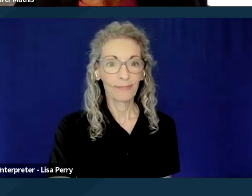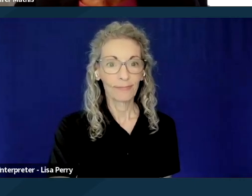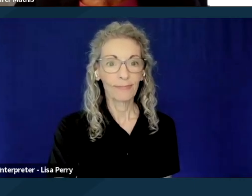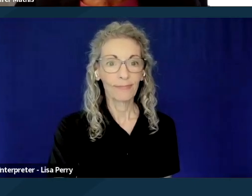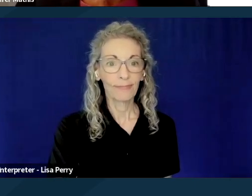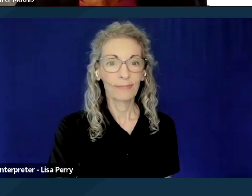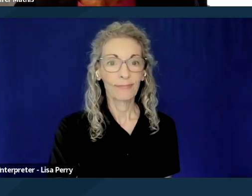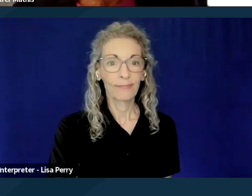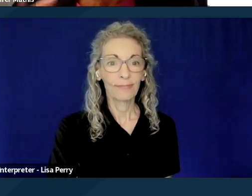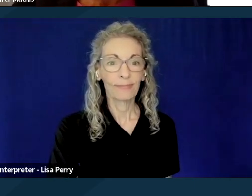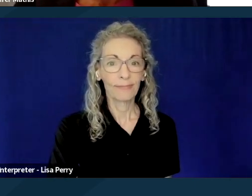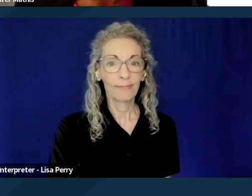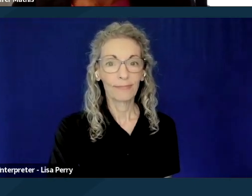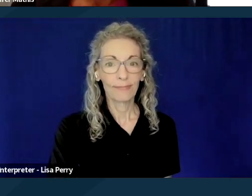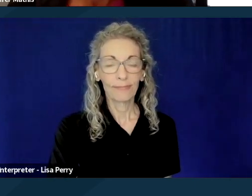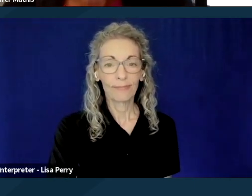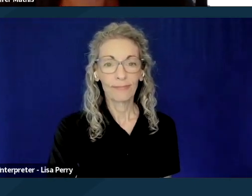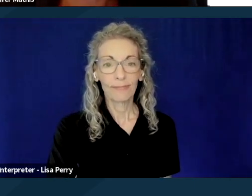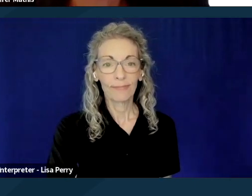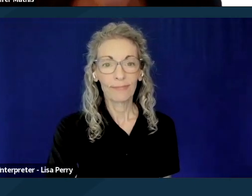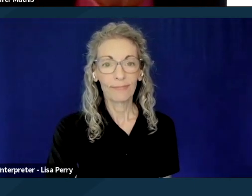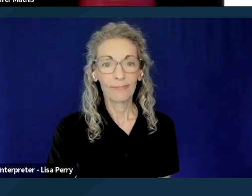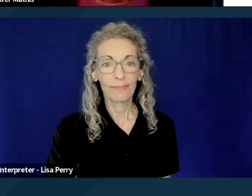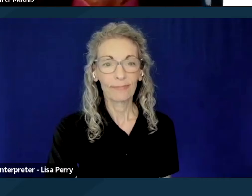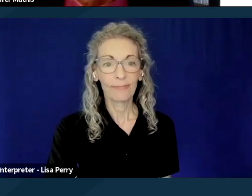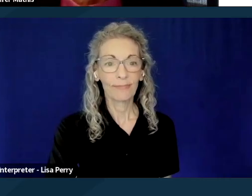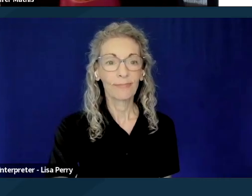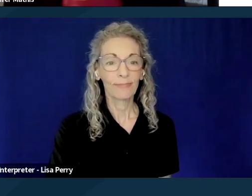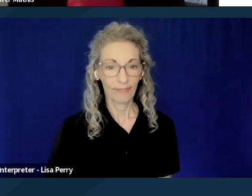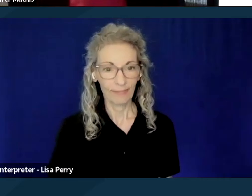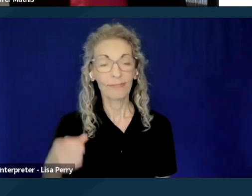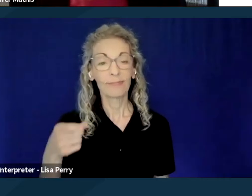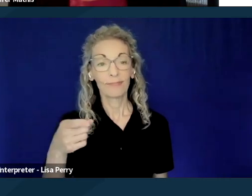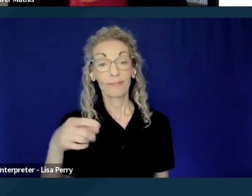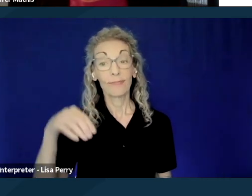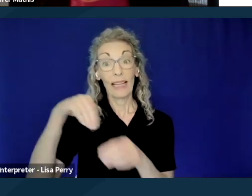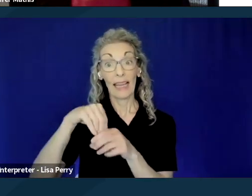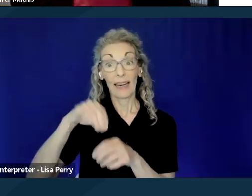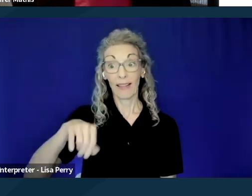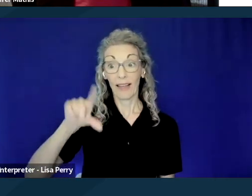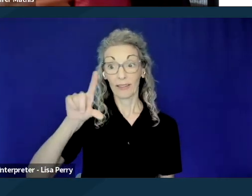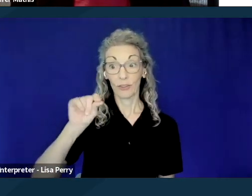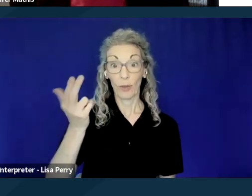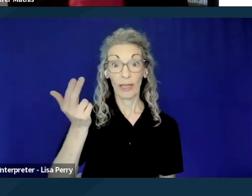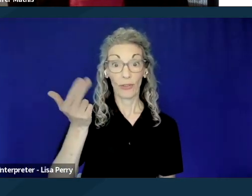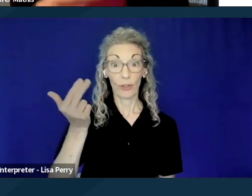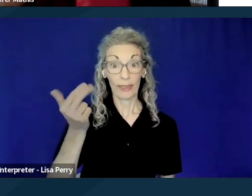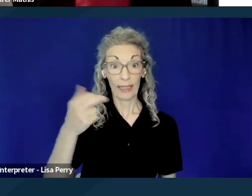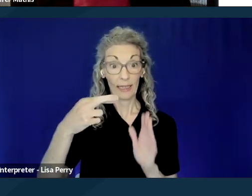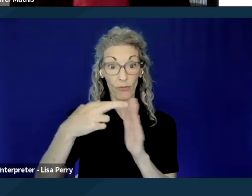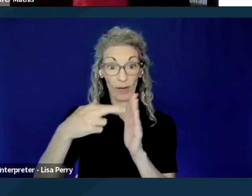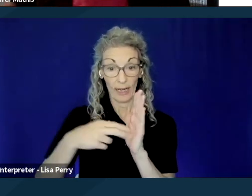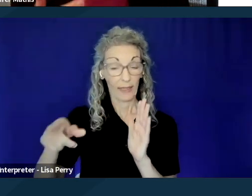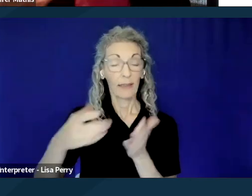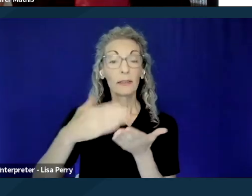So uh, some of the other things that are in the 2013 regulation are to